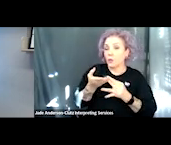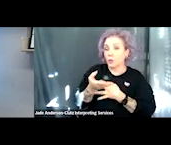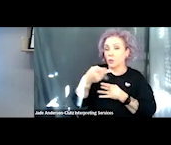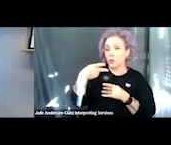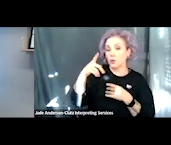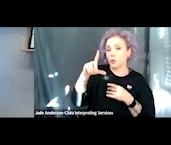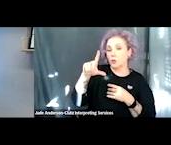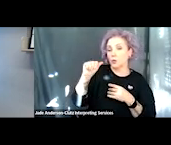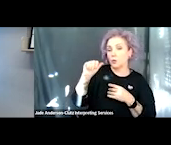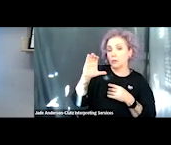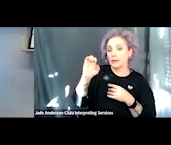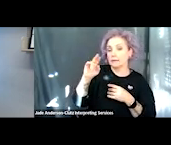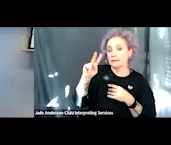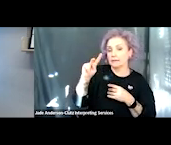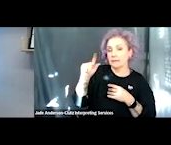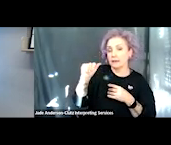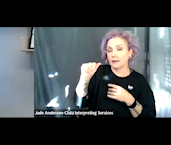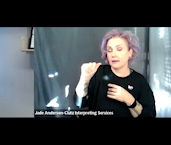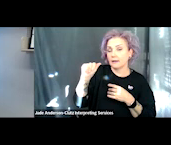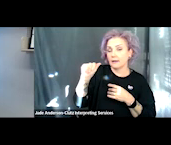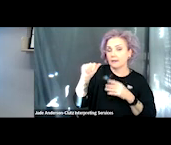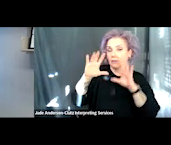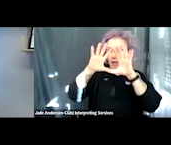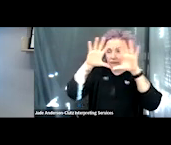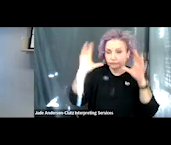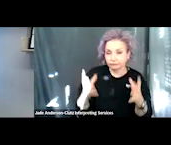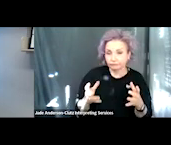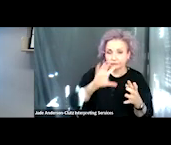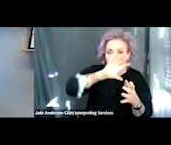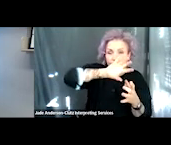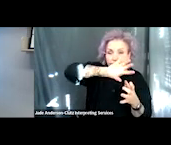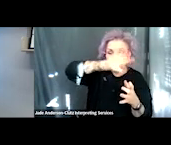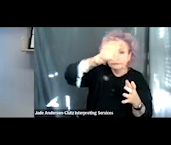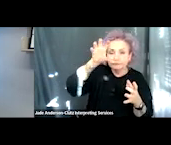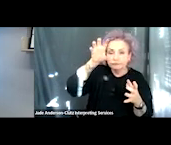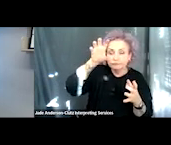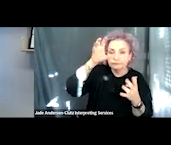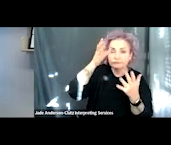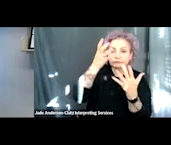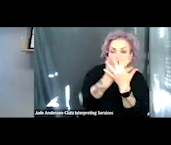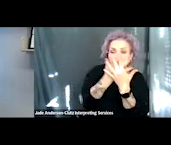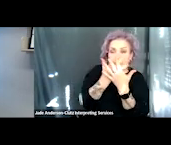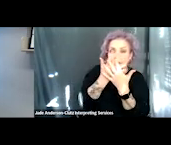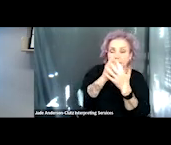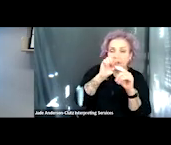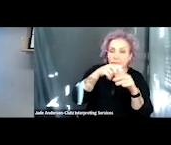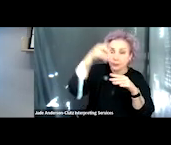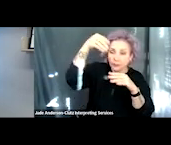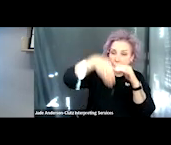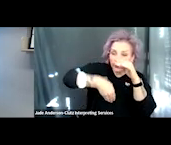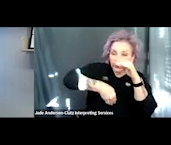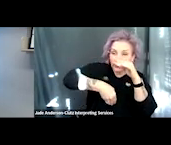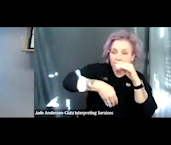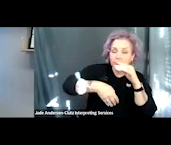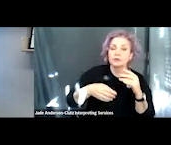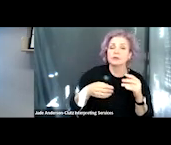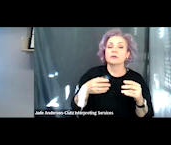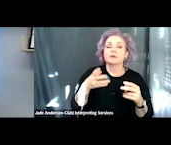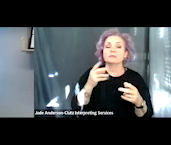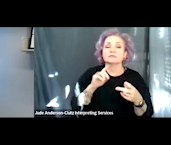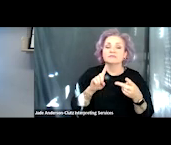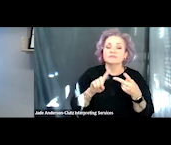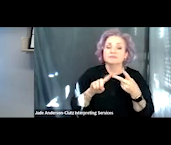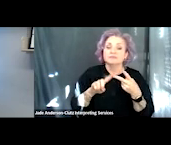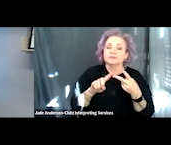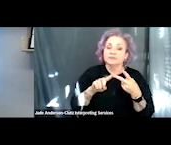transmitted infections that can, be ascending infections over here. But what I'm really concerned with, and this is my